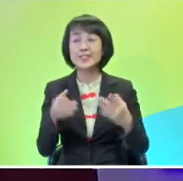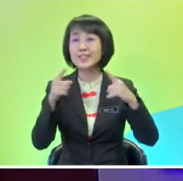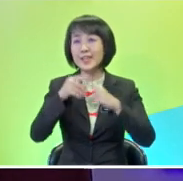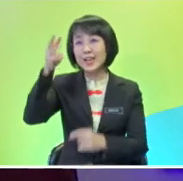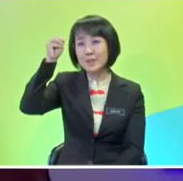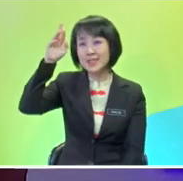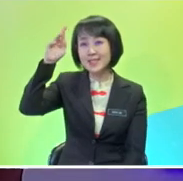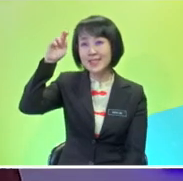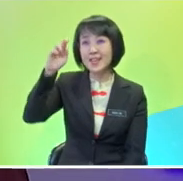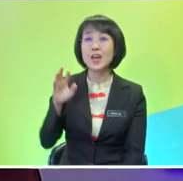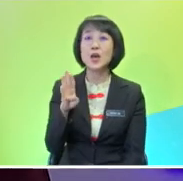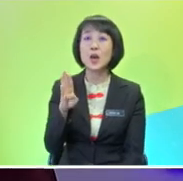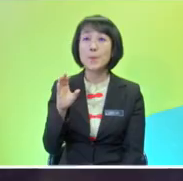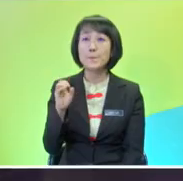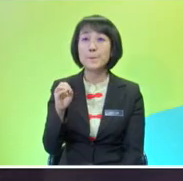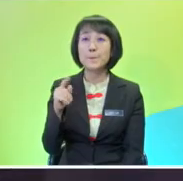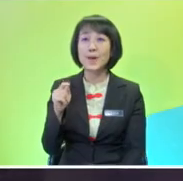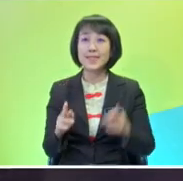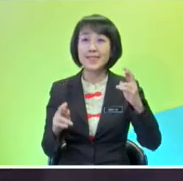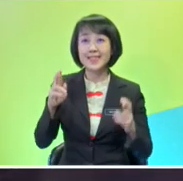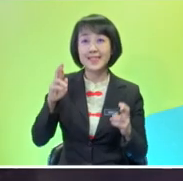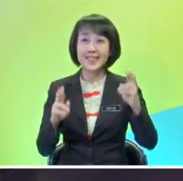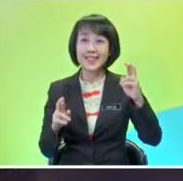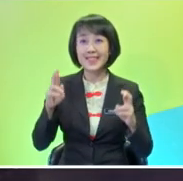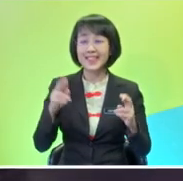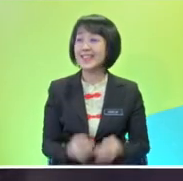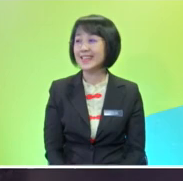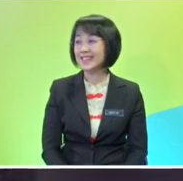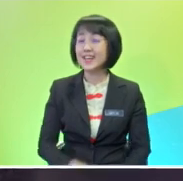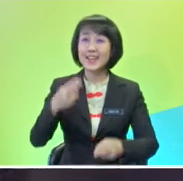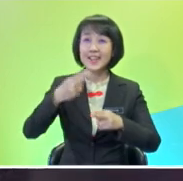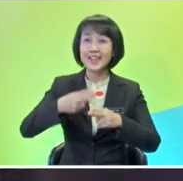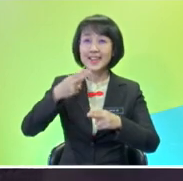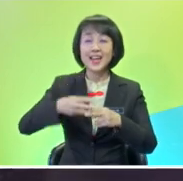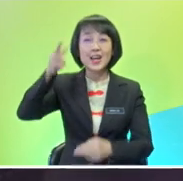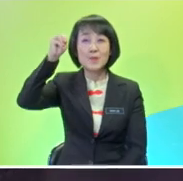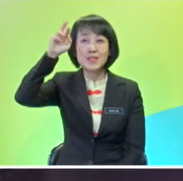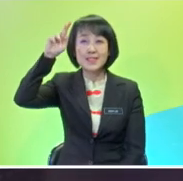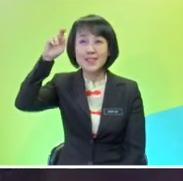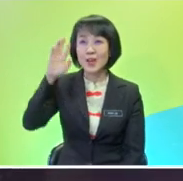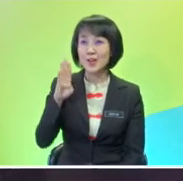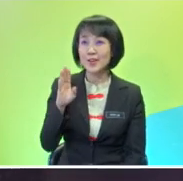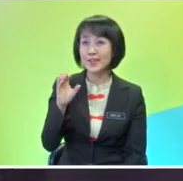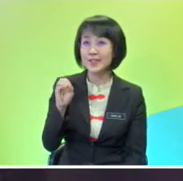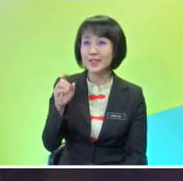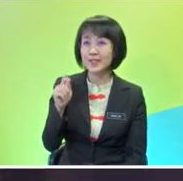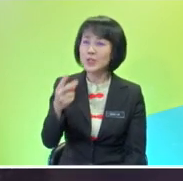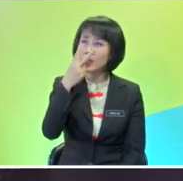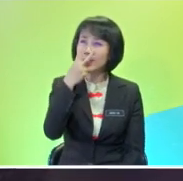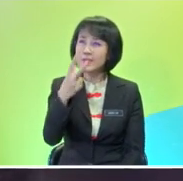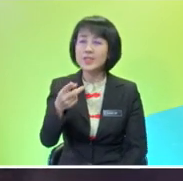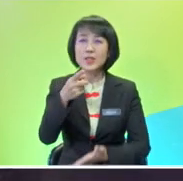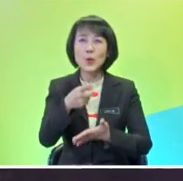Bot. Okay, this robot right here, his name is Mr. Bot. So to find out what he can or can't